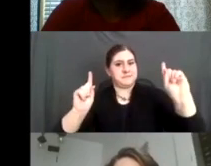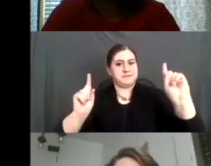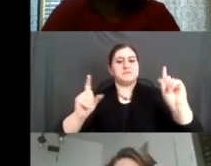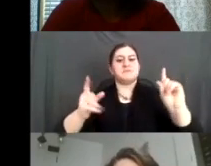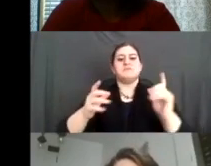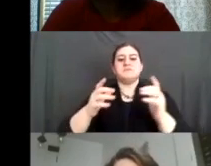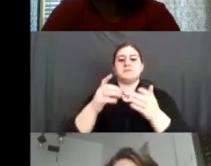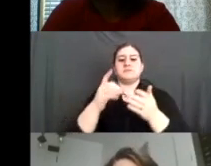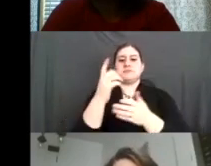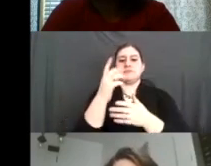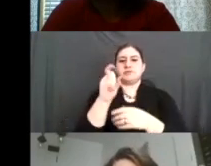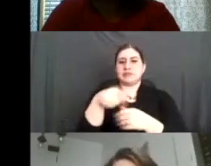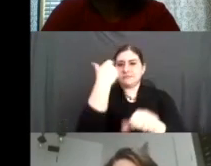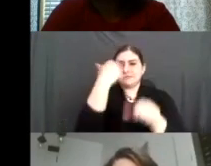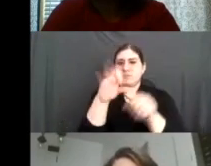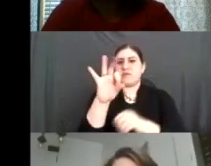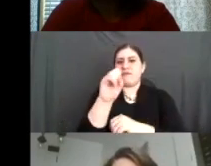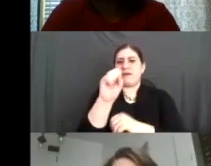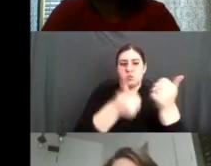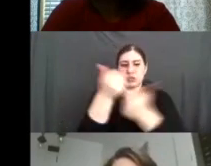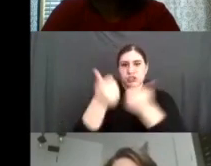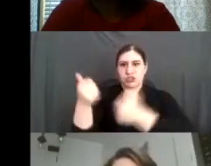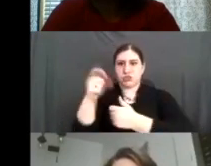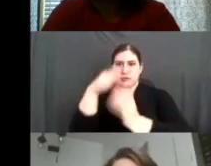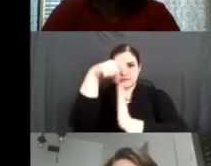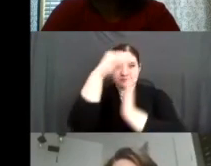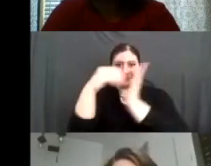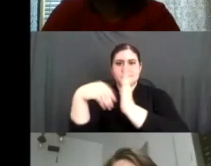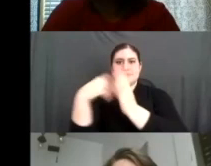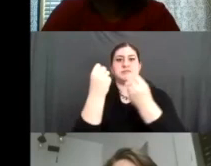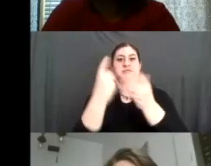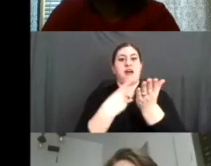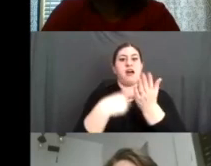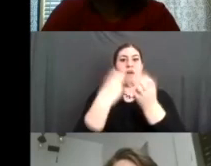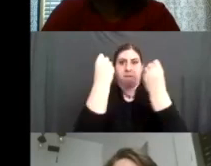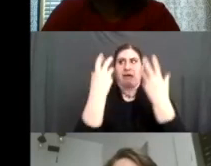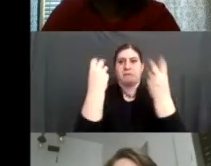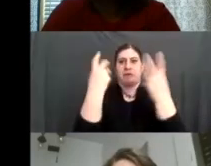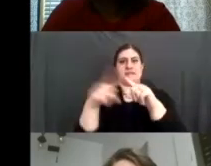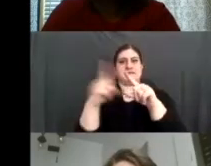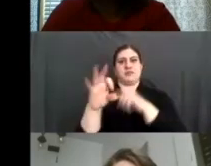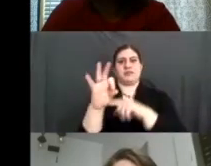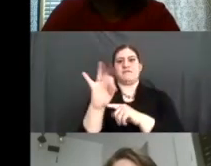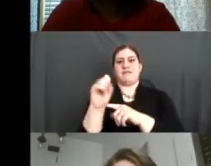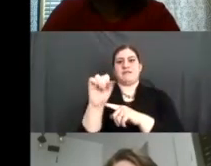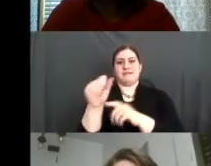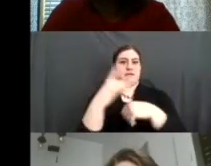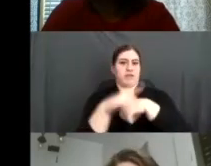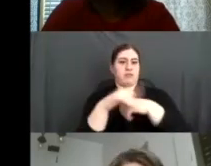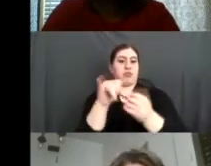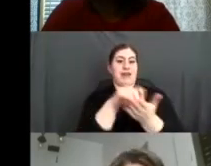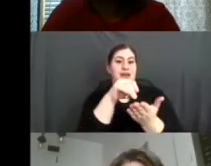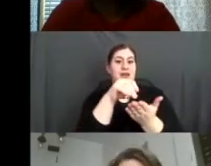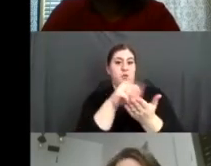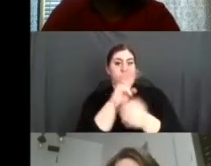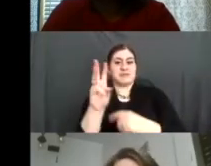what FAFSA you need to be filling out, because at any given time, there are multiple FAFSAs available. And this website,